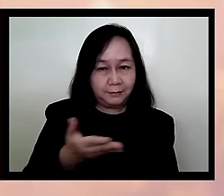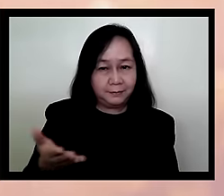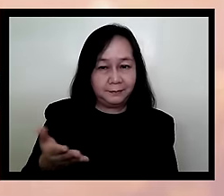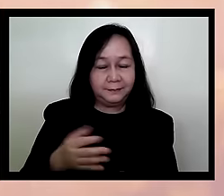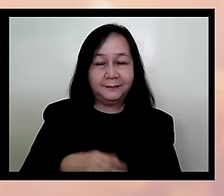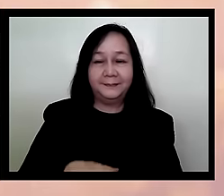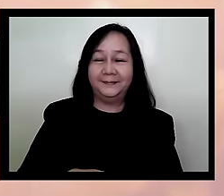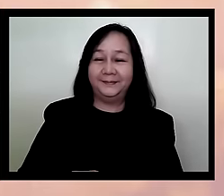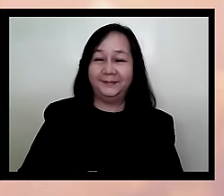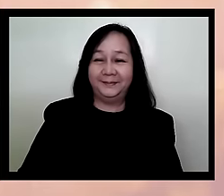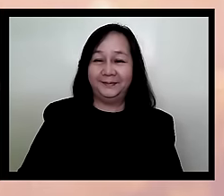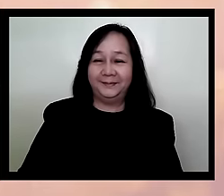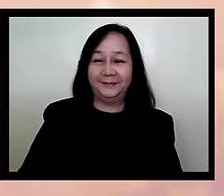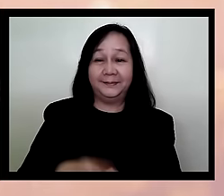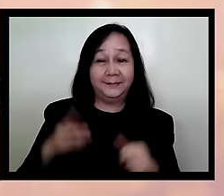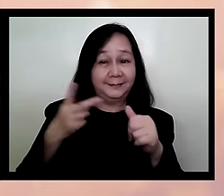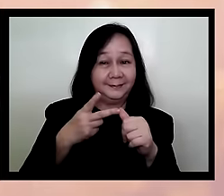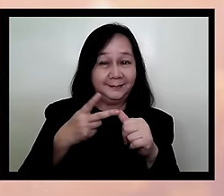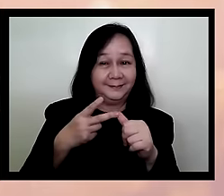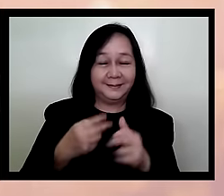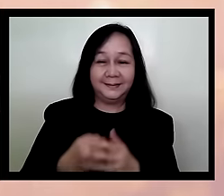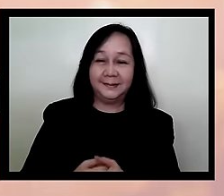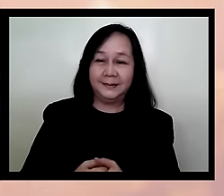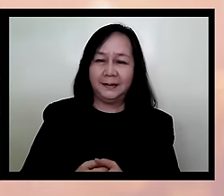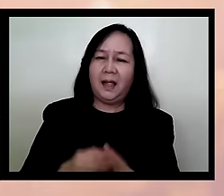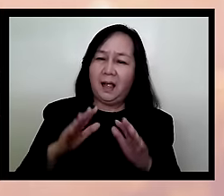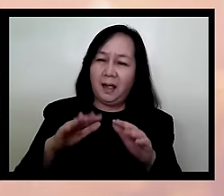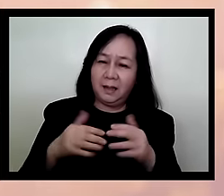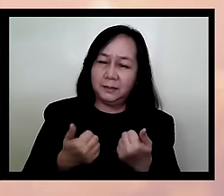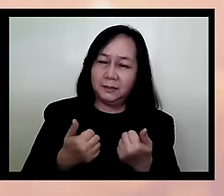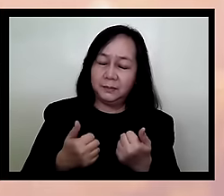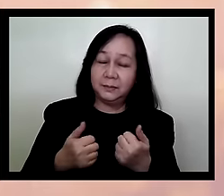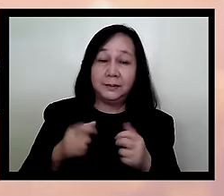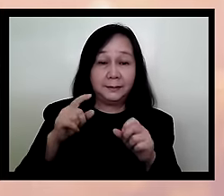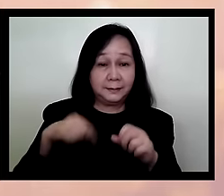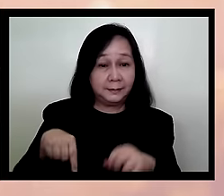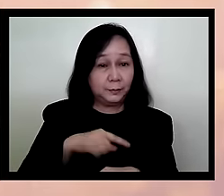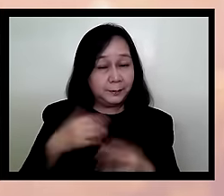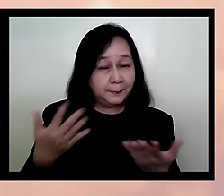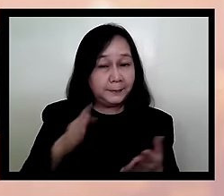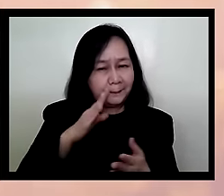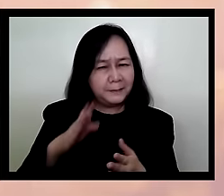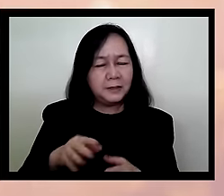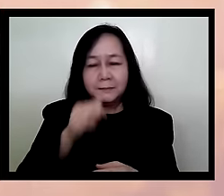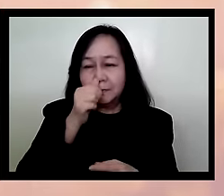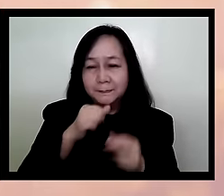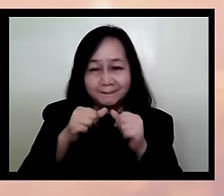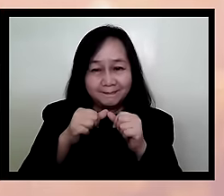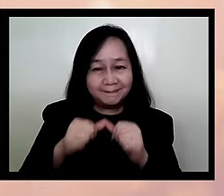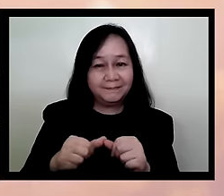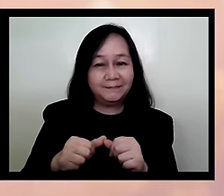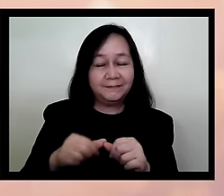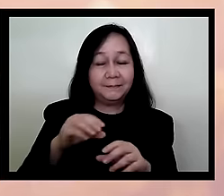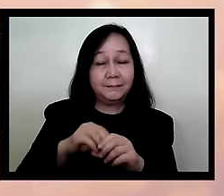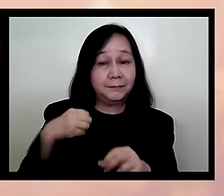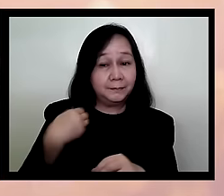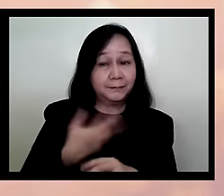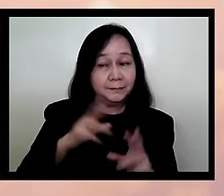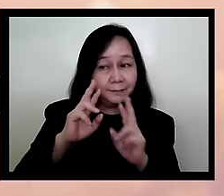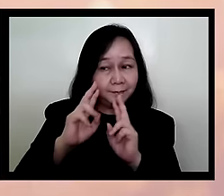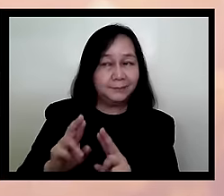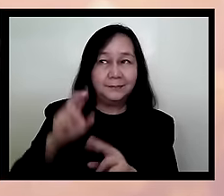you the second point is how can we be persistent in our response